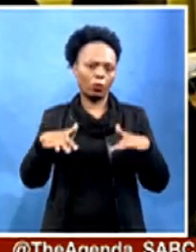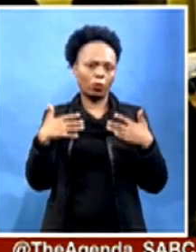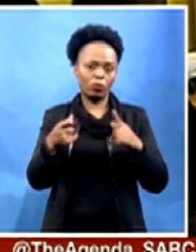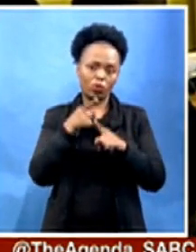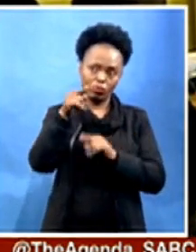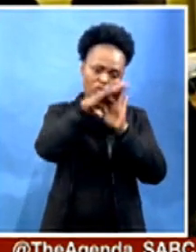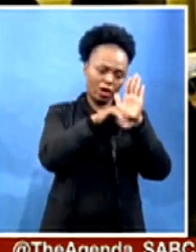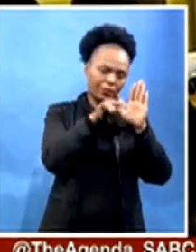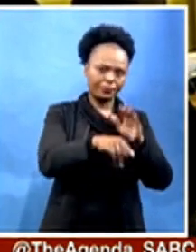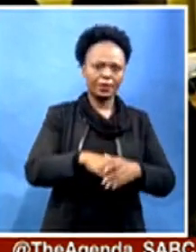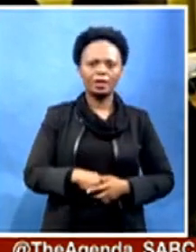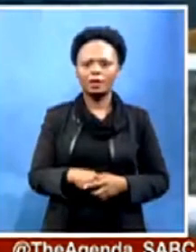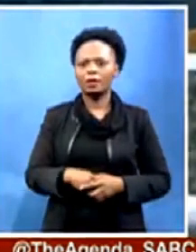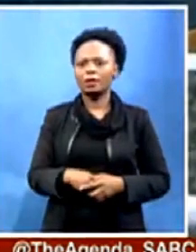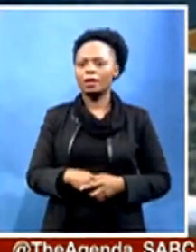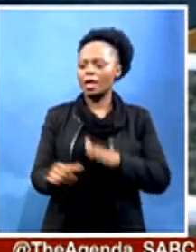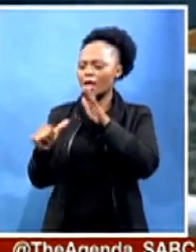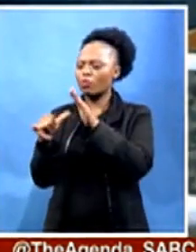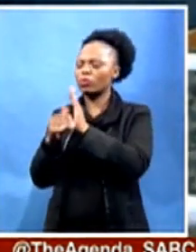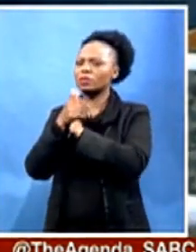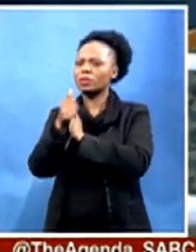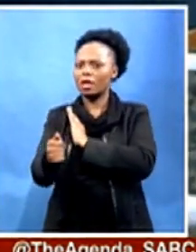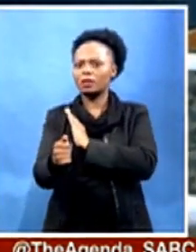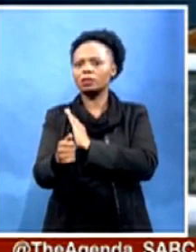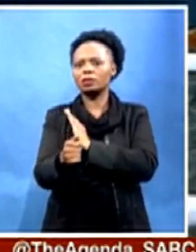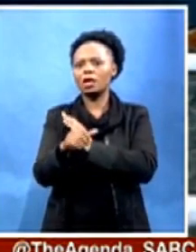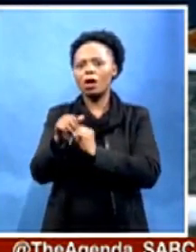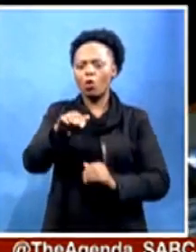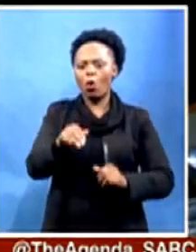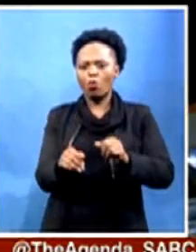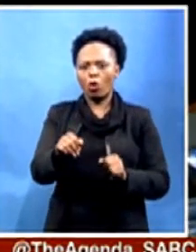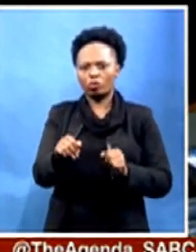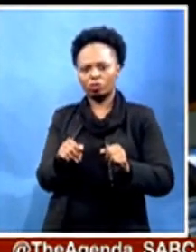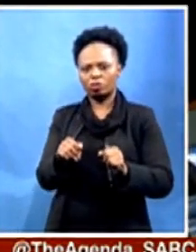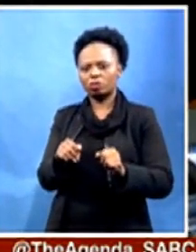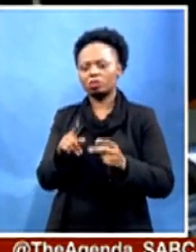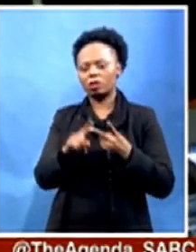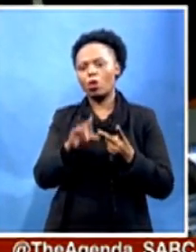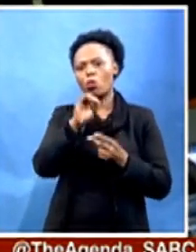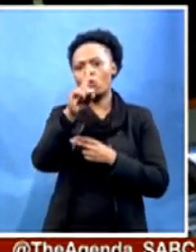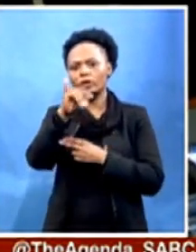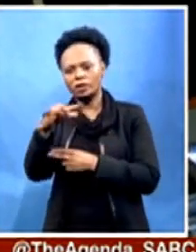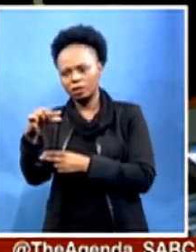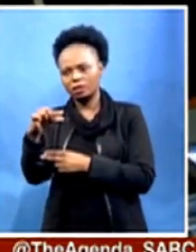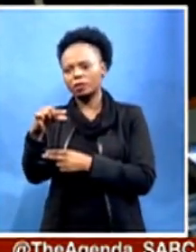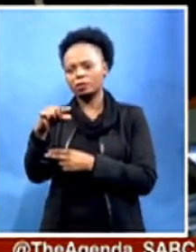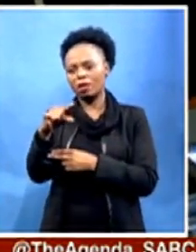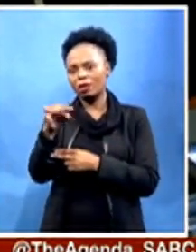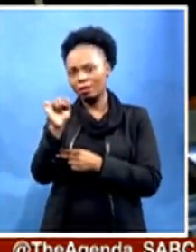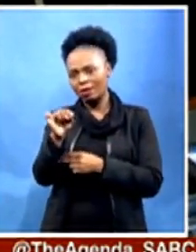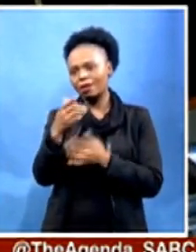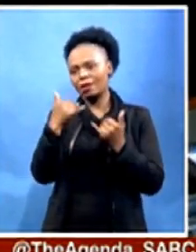such as coding and robotics. The usage of both tactical and visual sensing intrigues the learners as they see